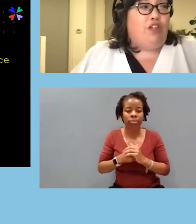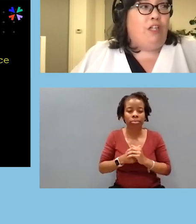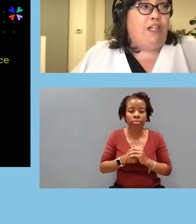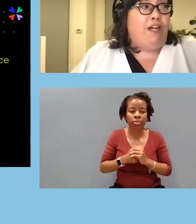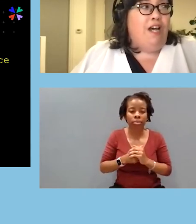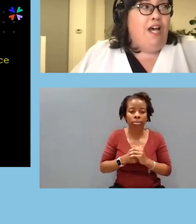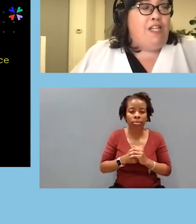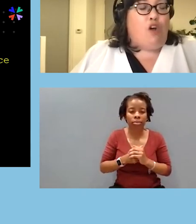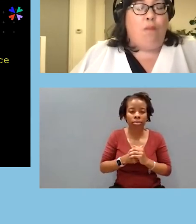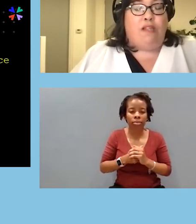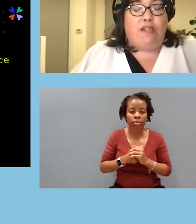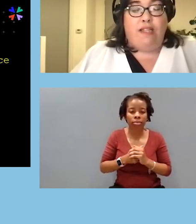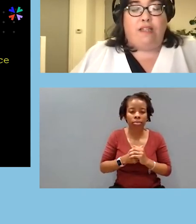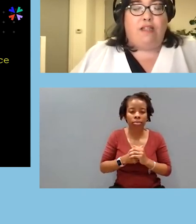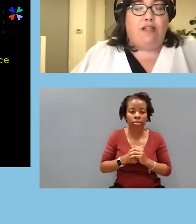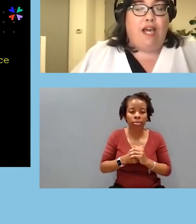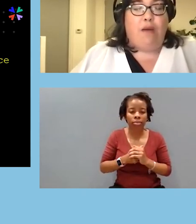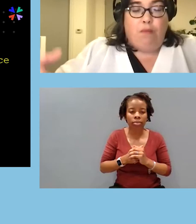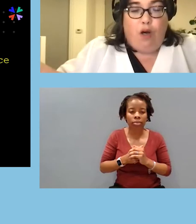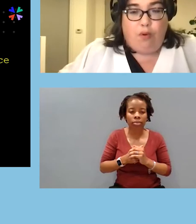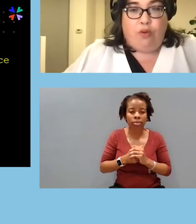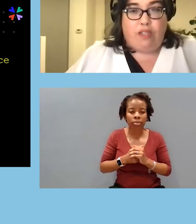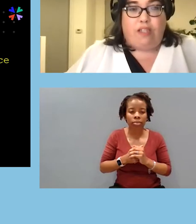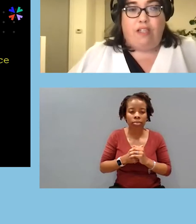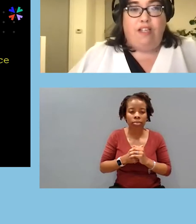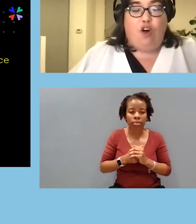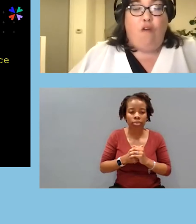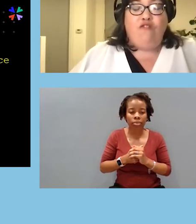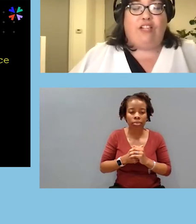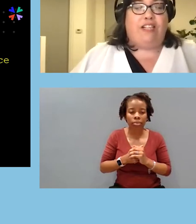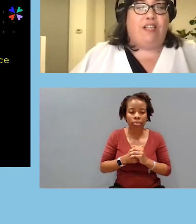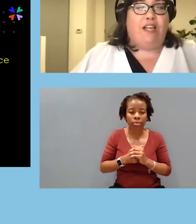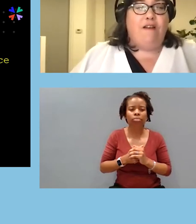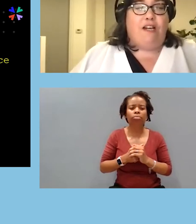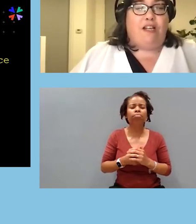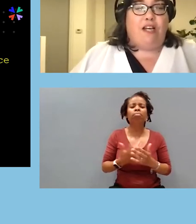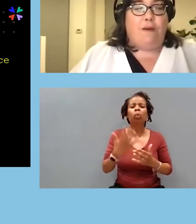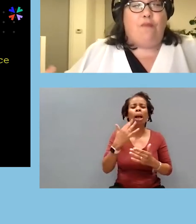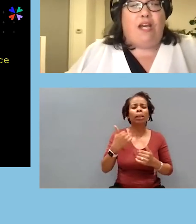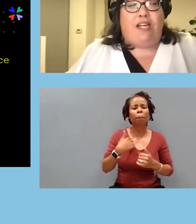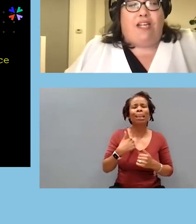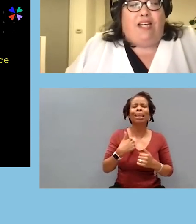reviewing this earlier, and common sense came up on the conflict, that